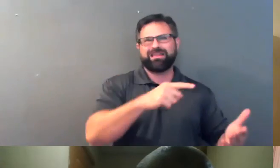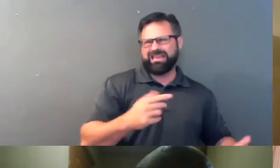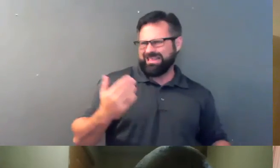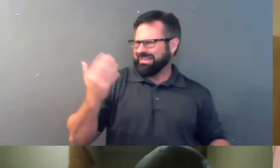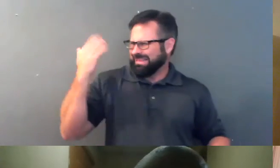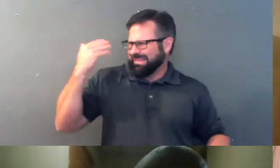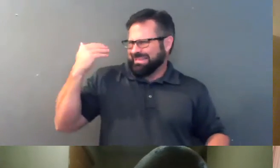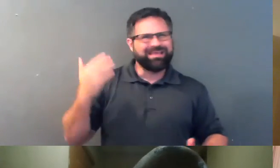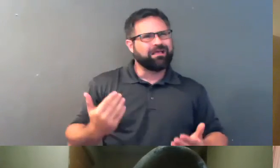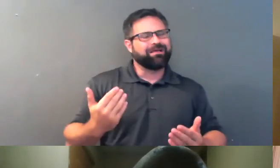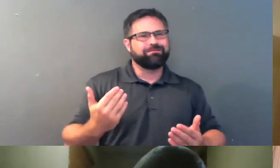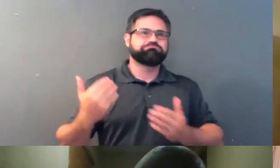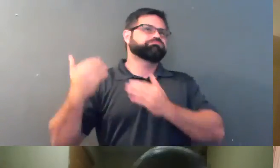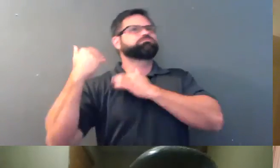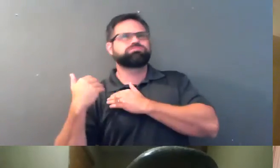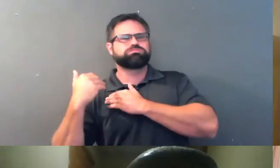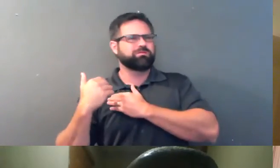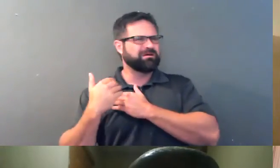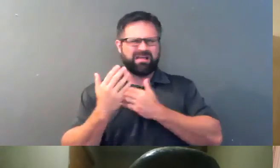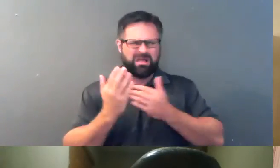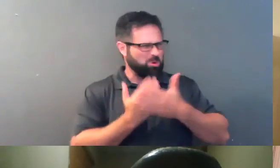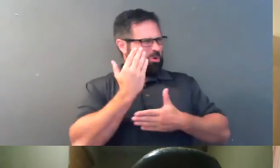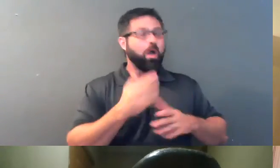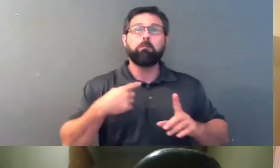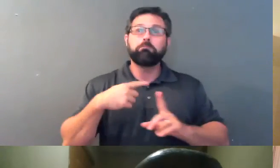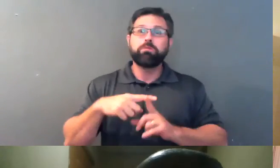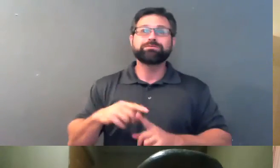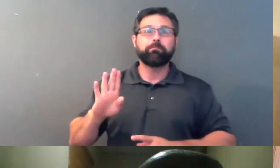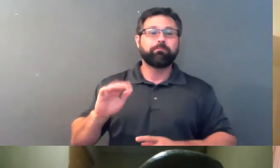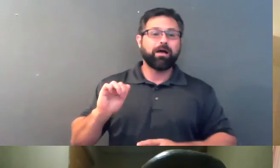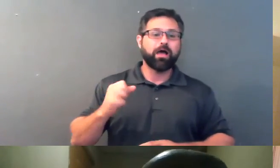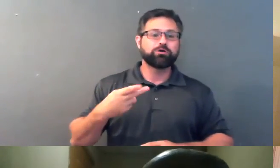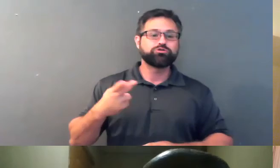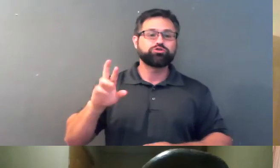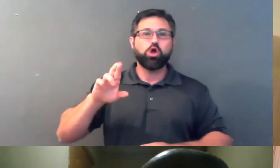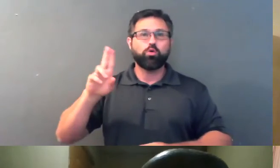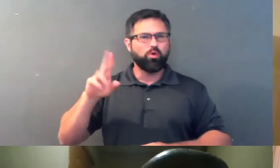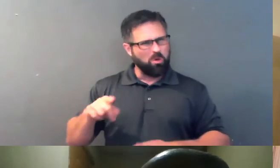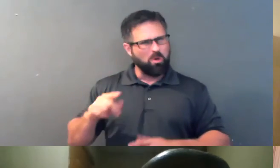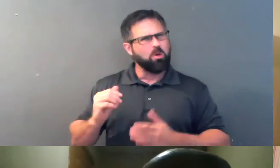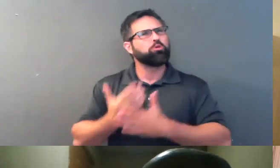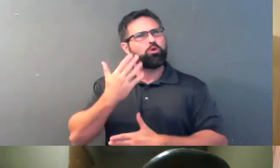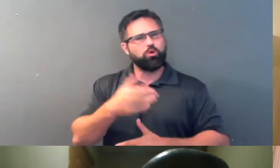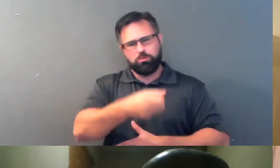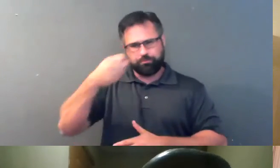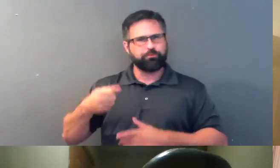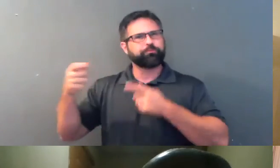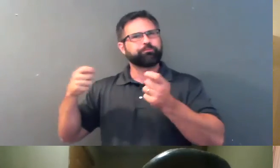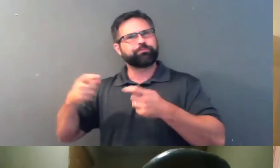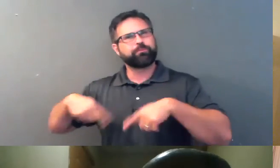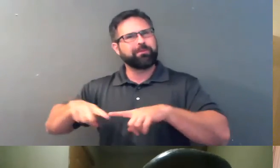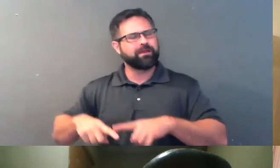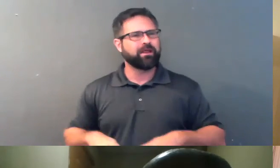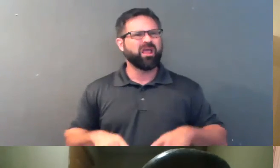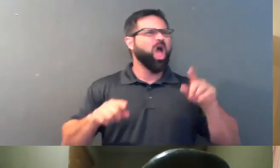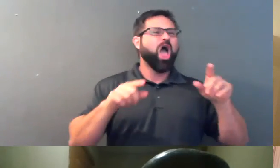the also relative newness of Mr. Bashir to his role. And I appreciate both being